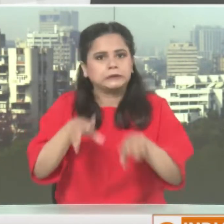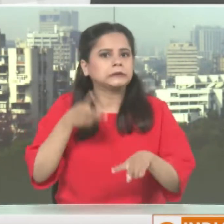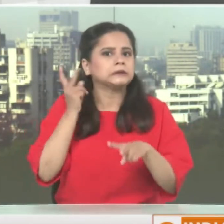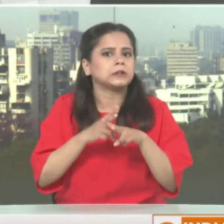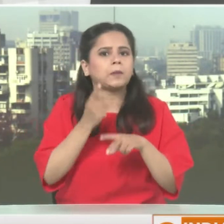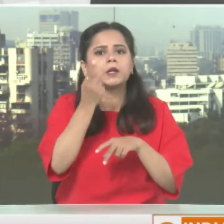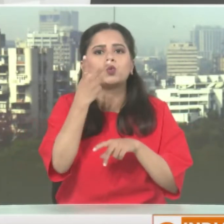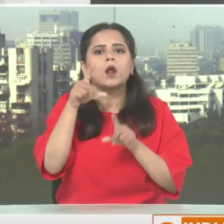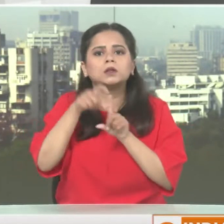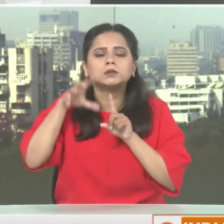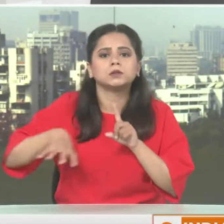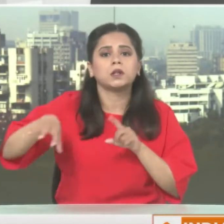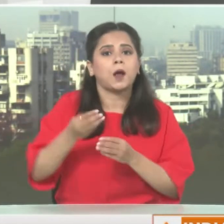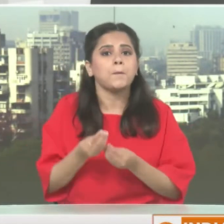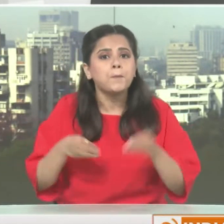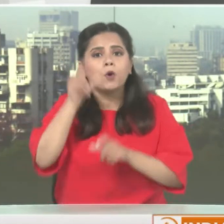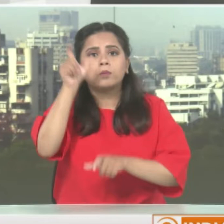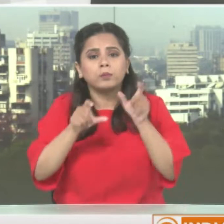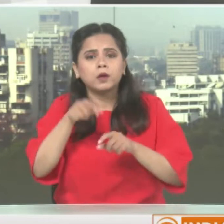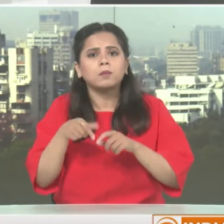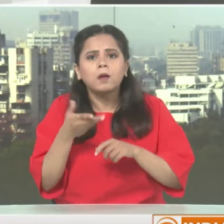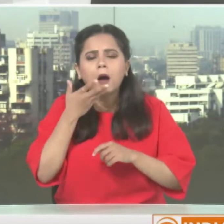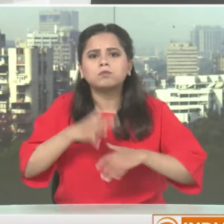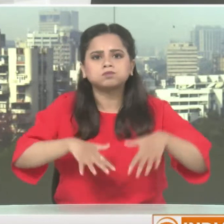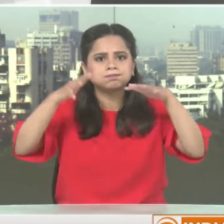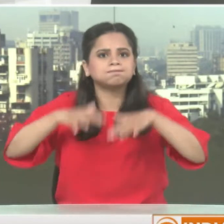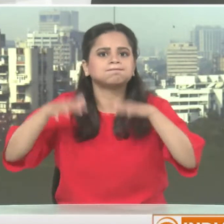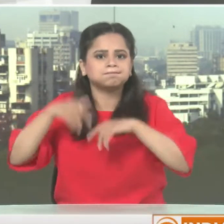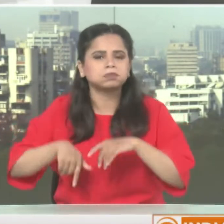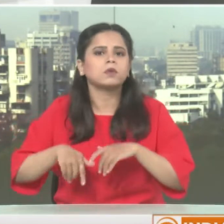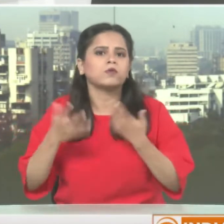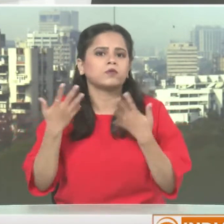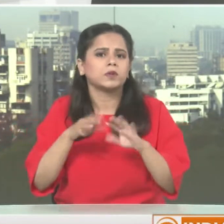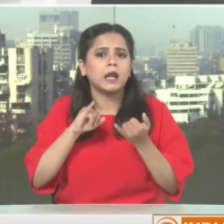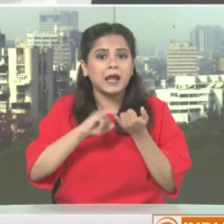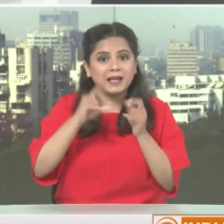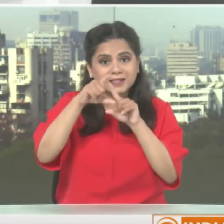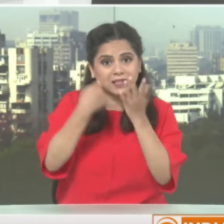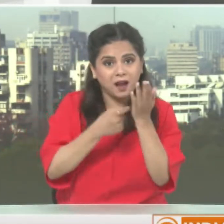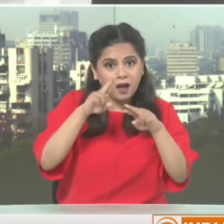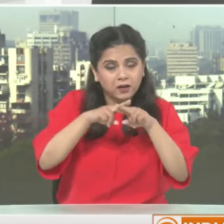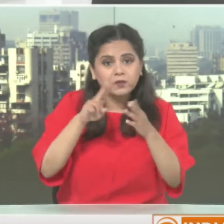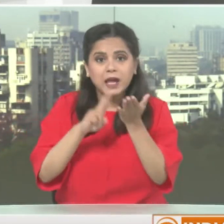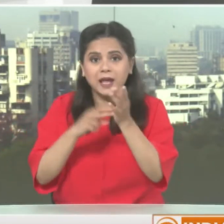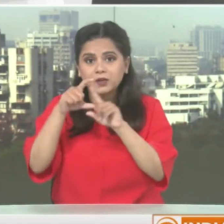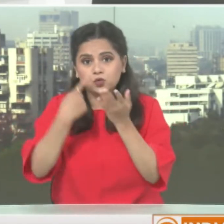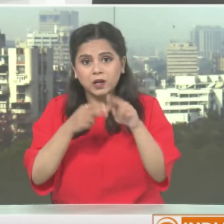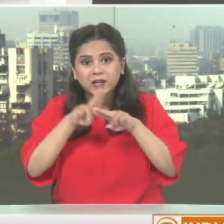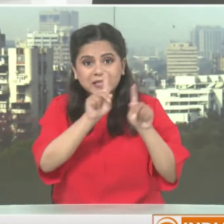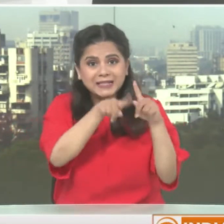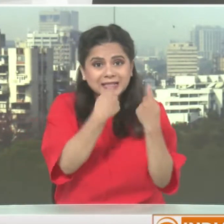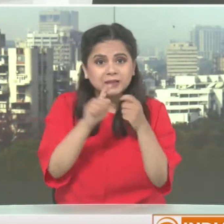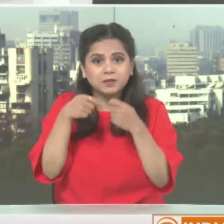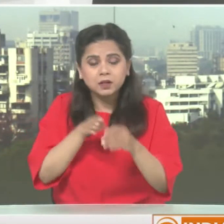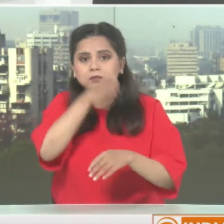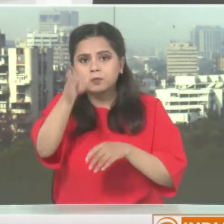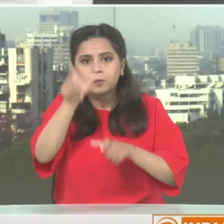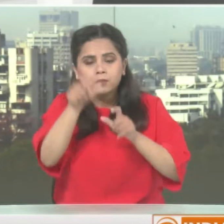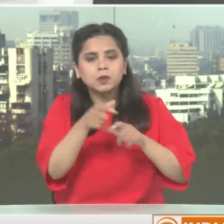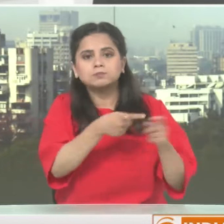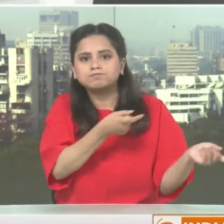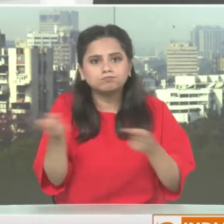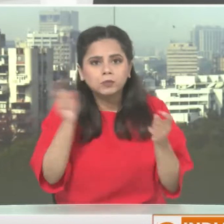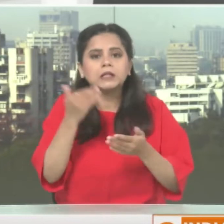12 districts with few more blocks becoming inundated. SDRF and the NDRF teams engaged in rescue and relief